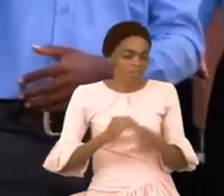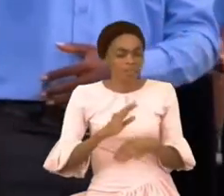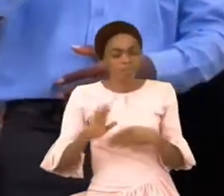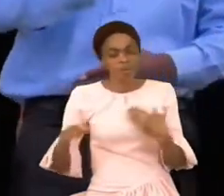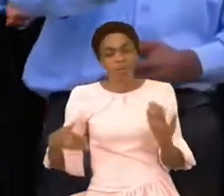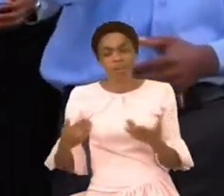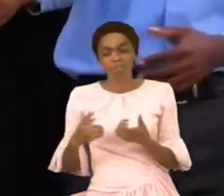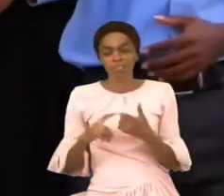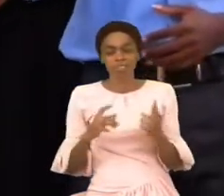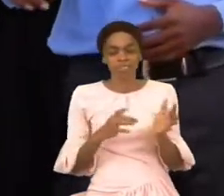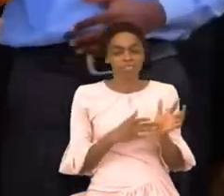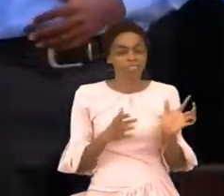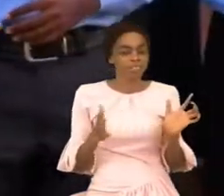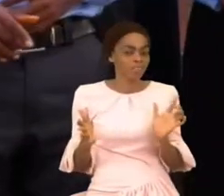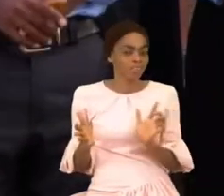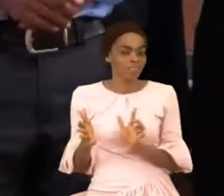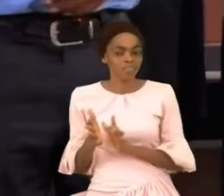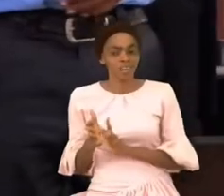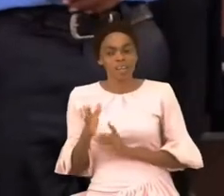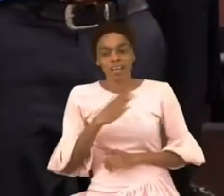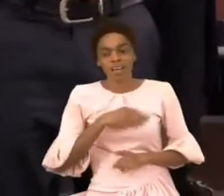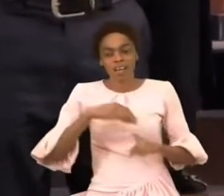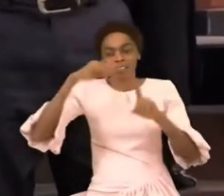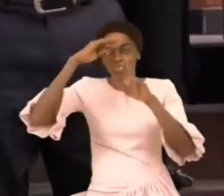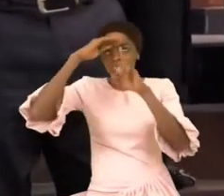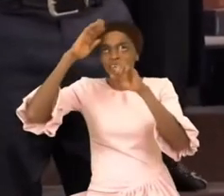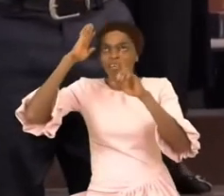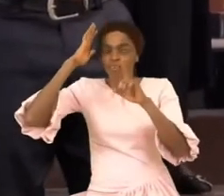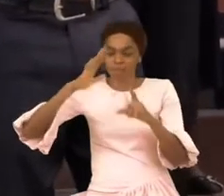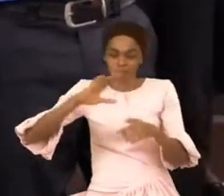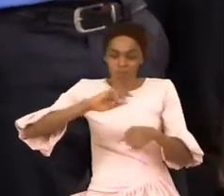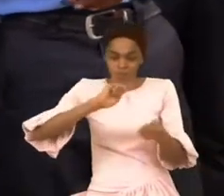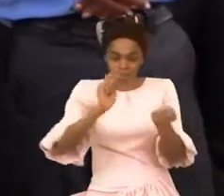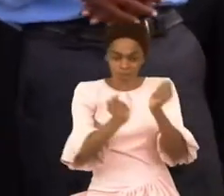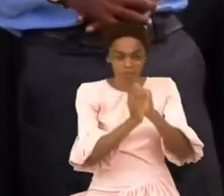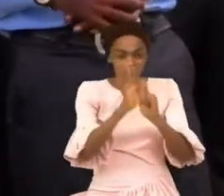he will turn your sorrows into